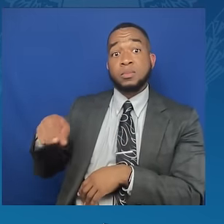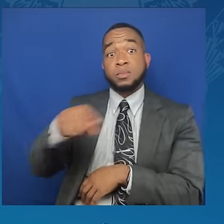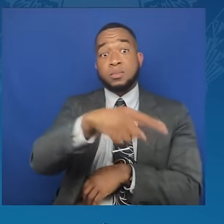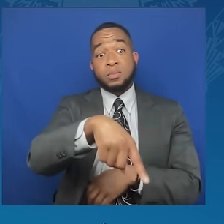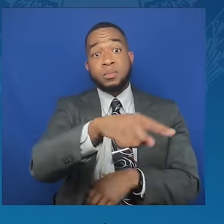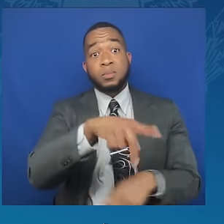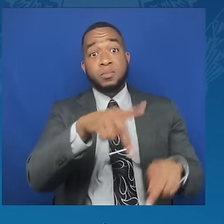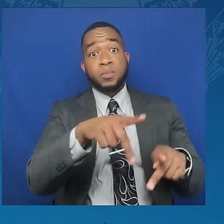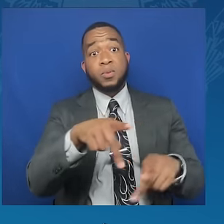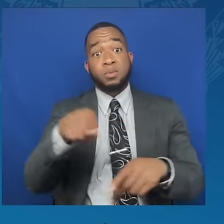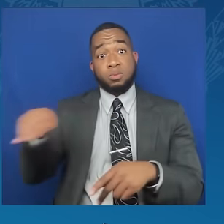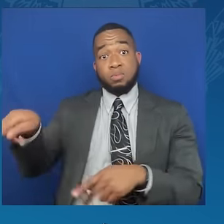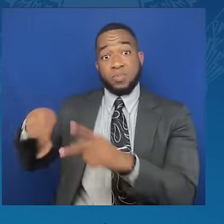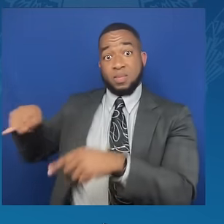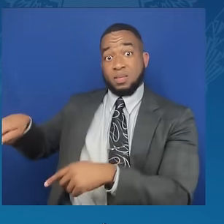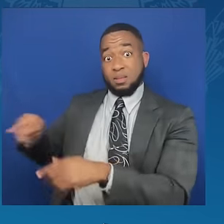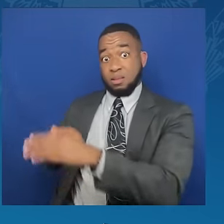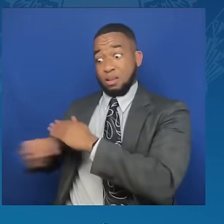Gaza.